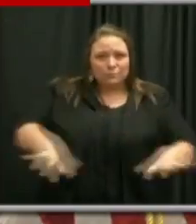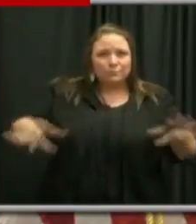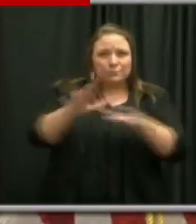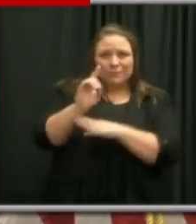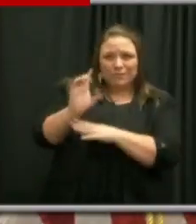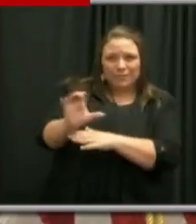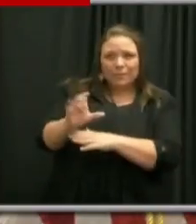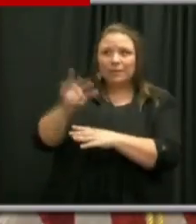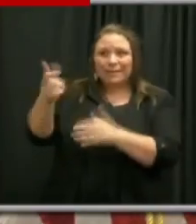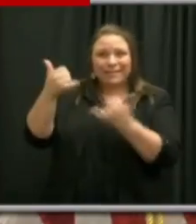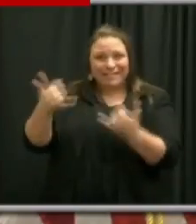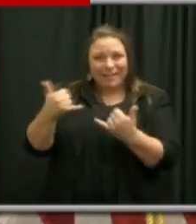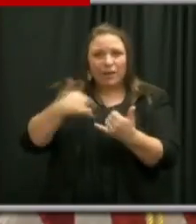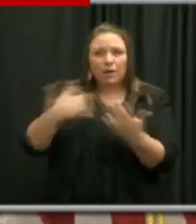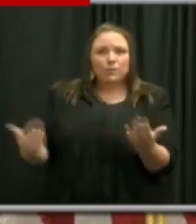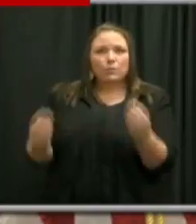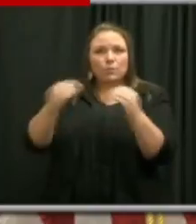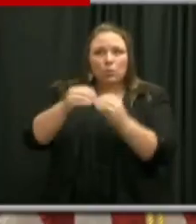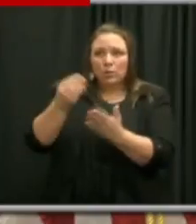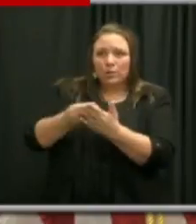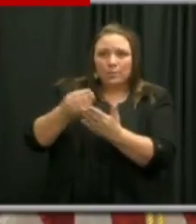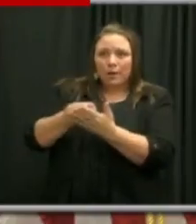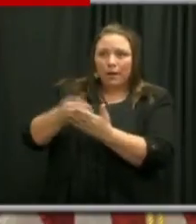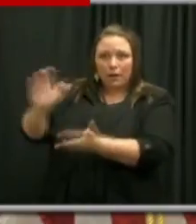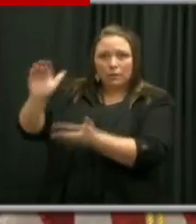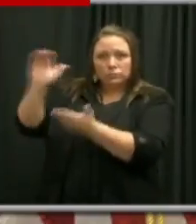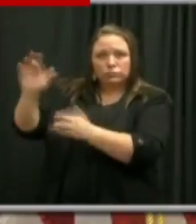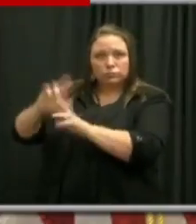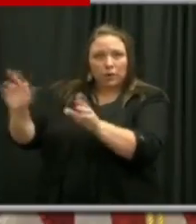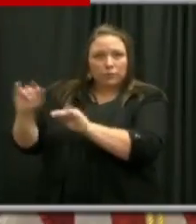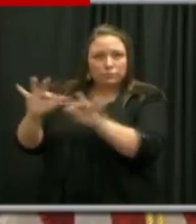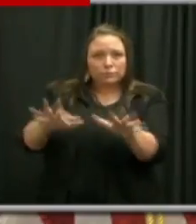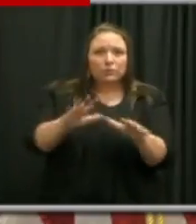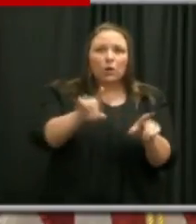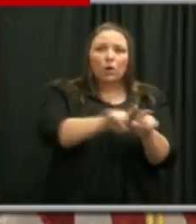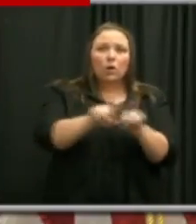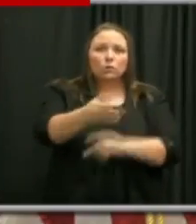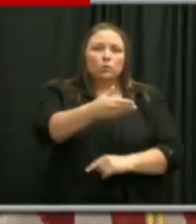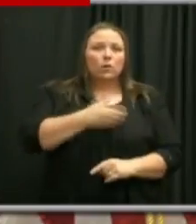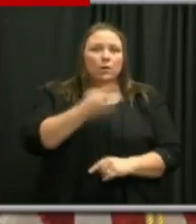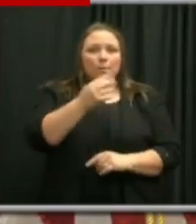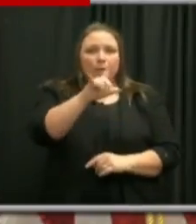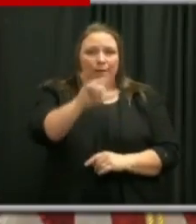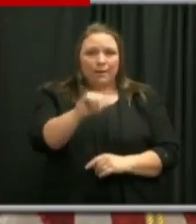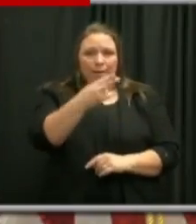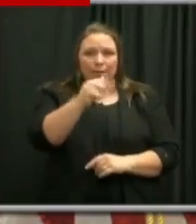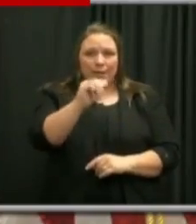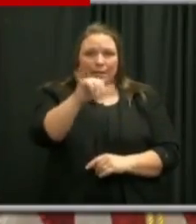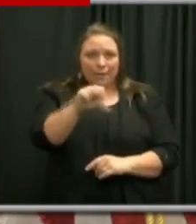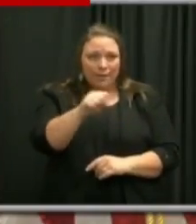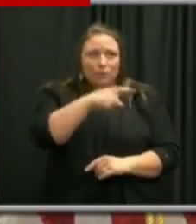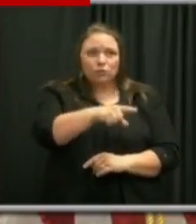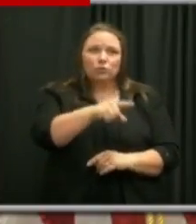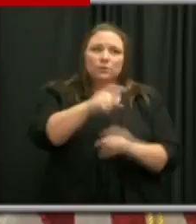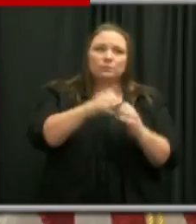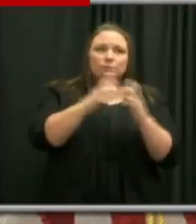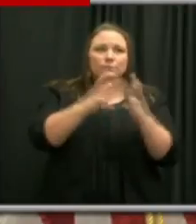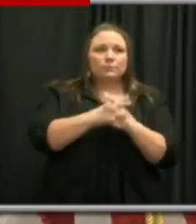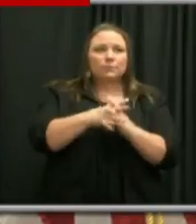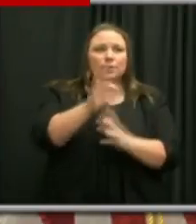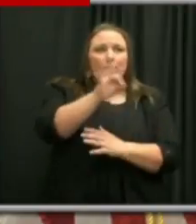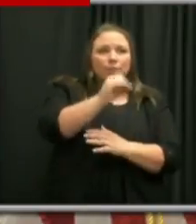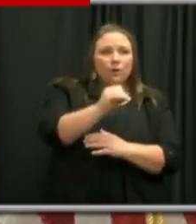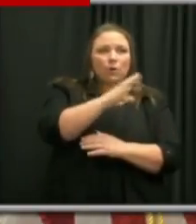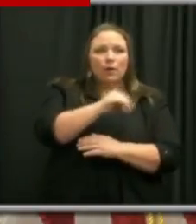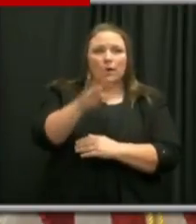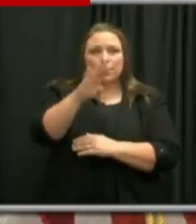of federal funding. I also want to welcome Holly Hayes, co-founder and CEO of FOHBOH, a local Nashville company